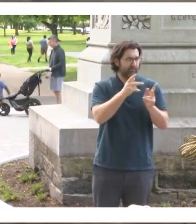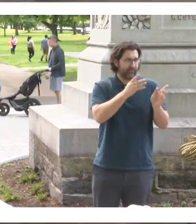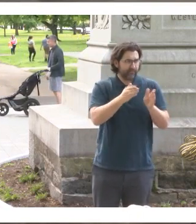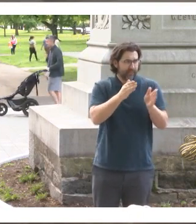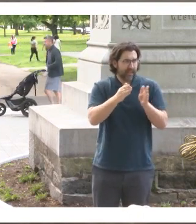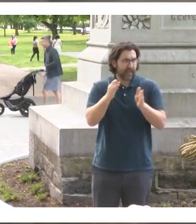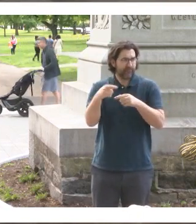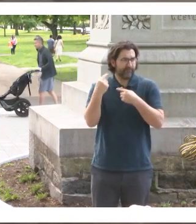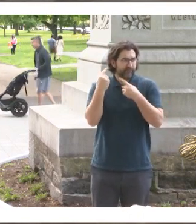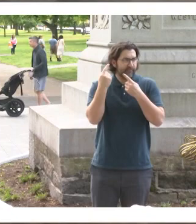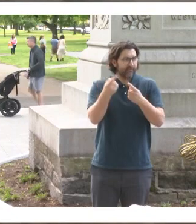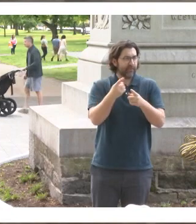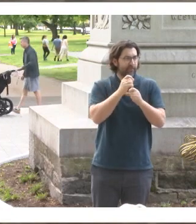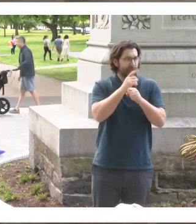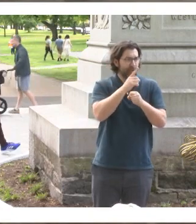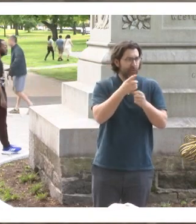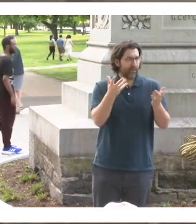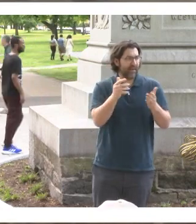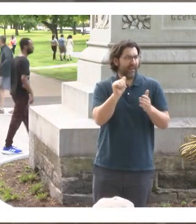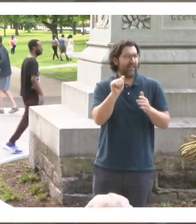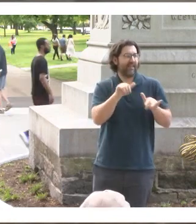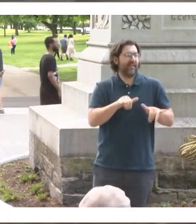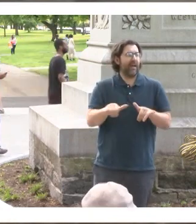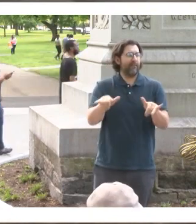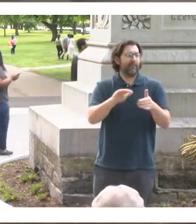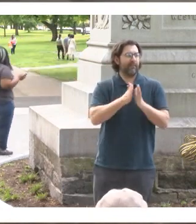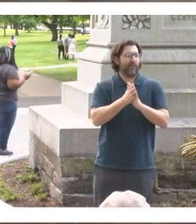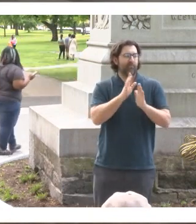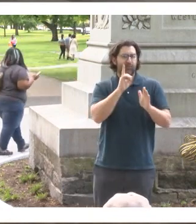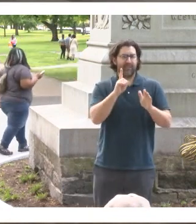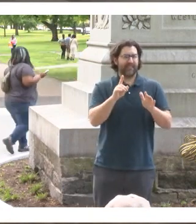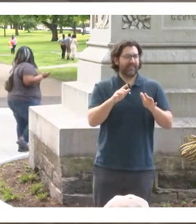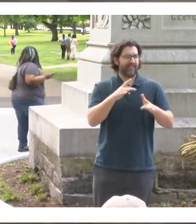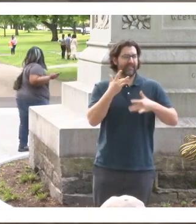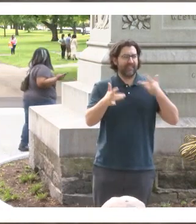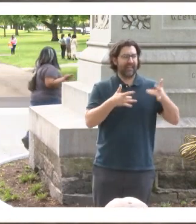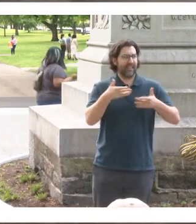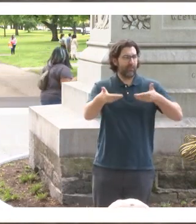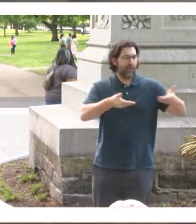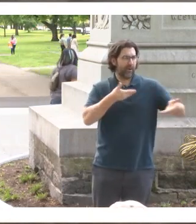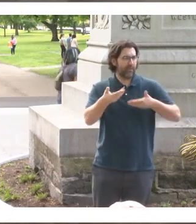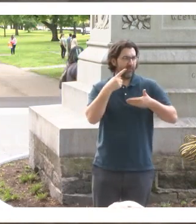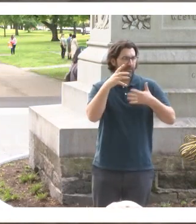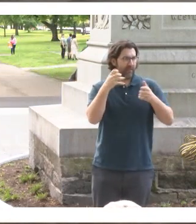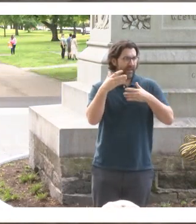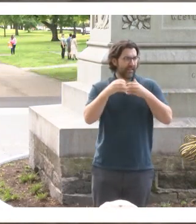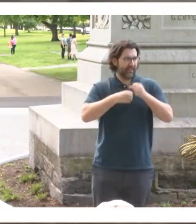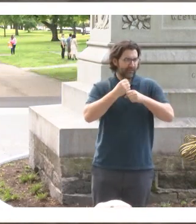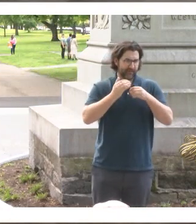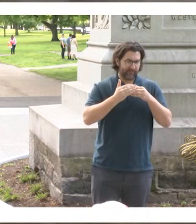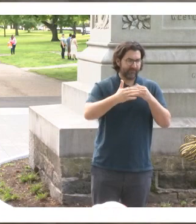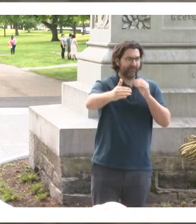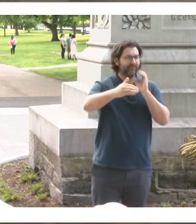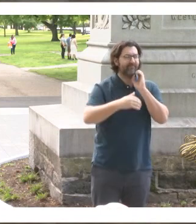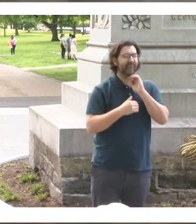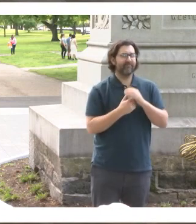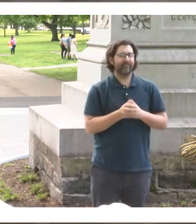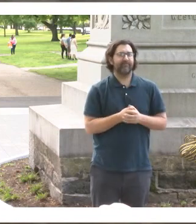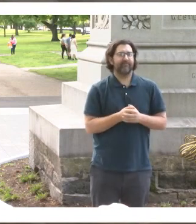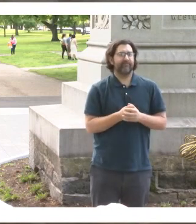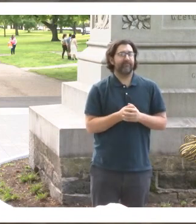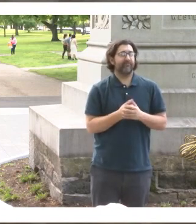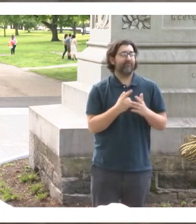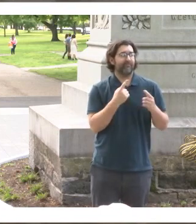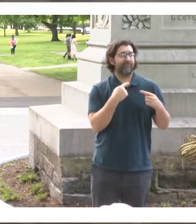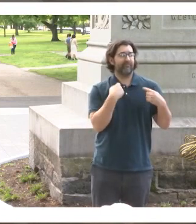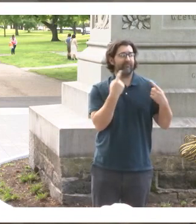to ensure that Allegheny Commons remains vibrant and welcoming for generations to come. Throughout the